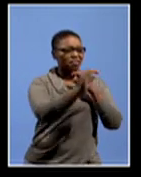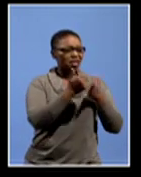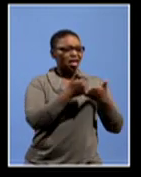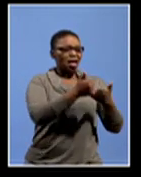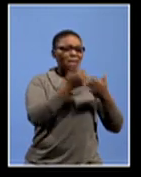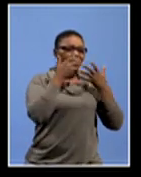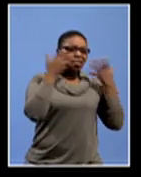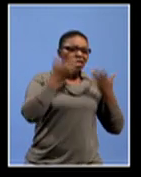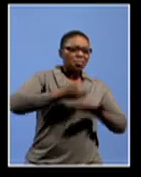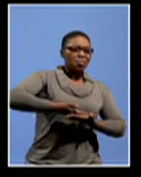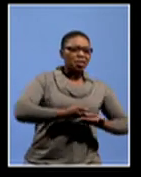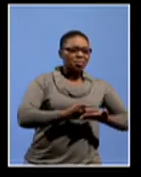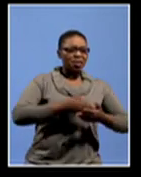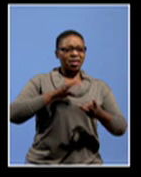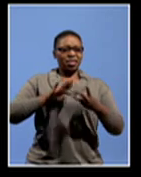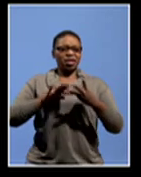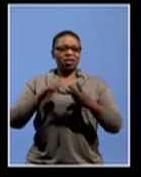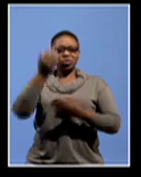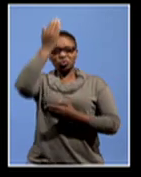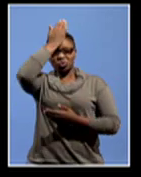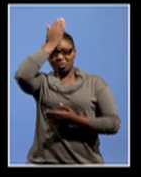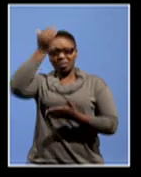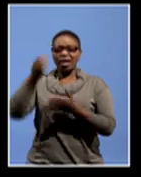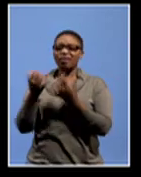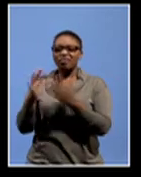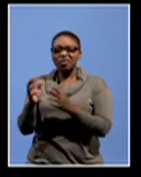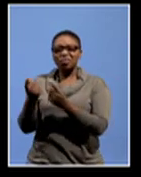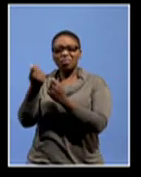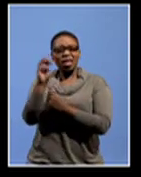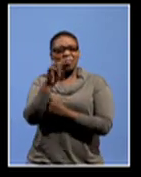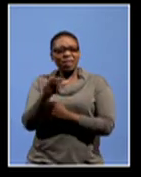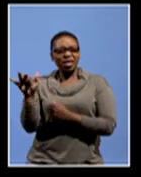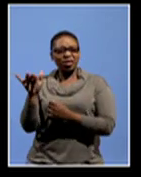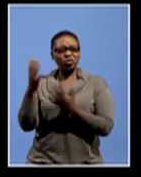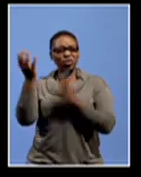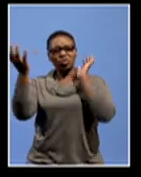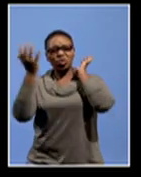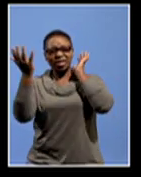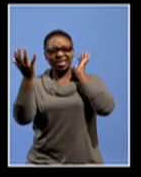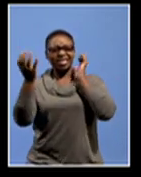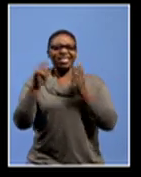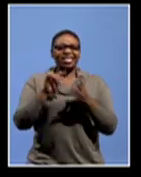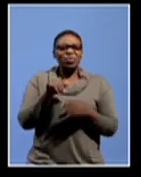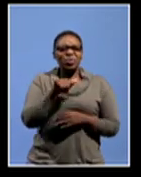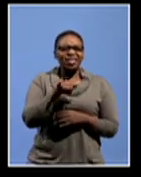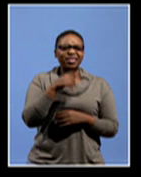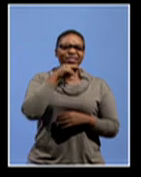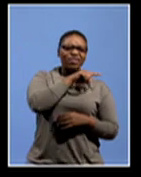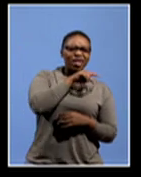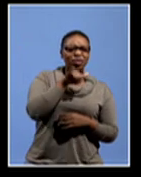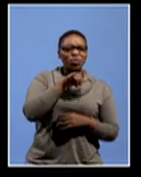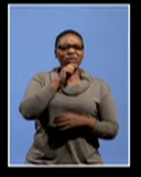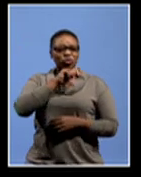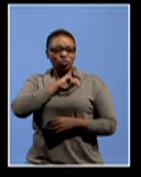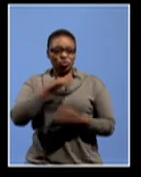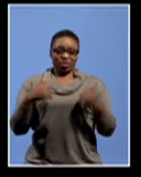the Kruger. Zuma smuggles the Gaddafi millions to Eswatini. So which is fact, which is fake?